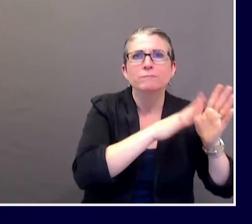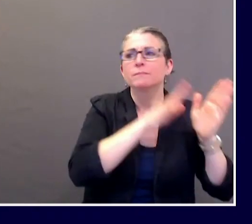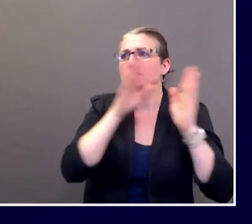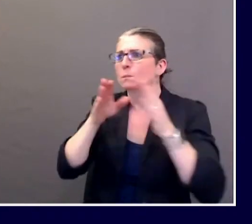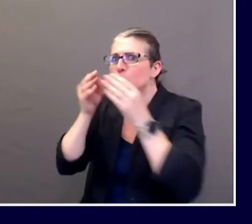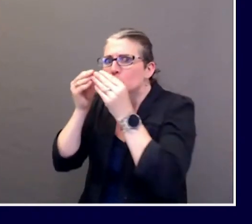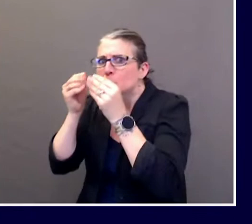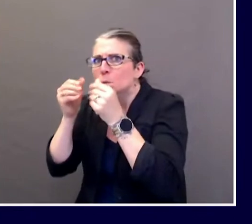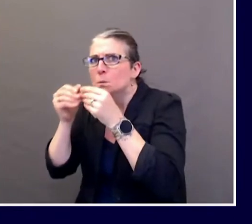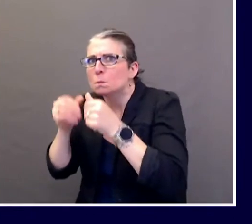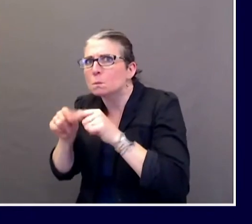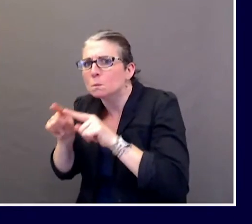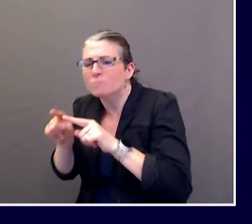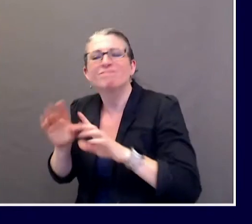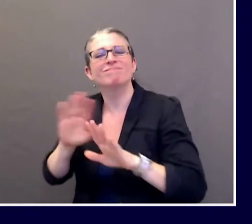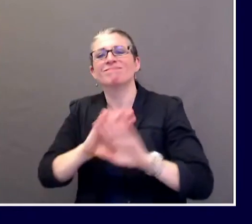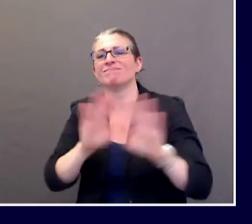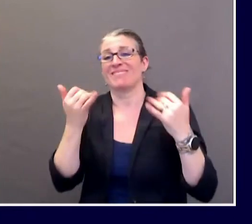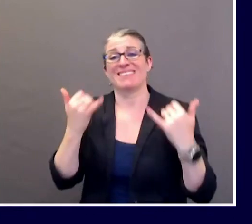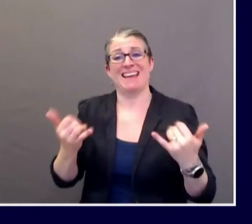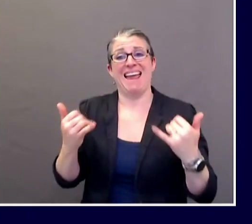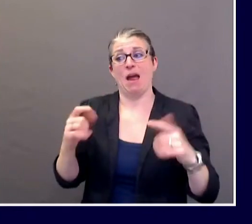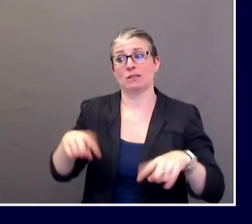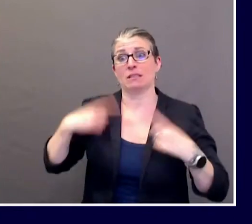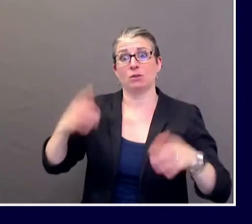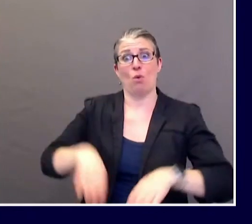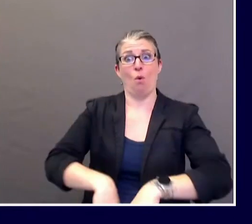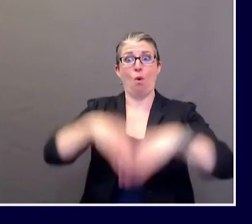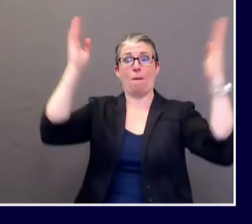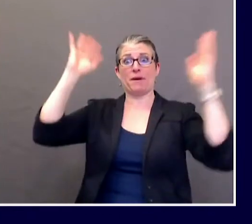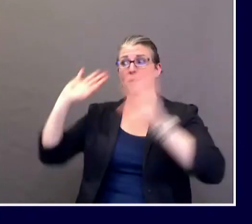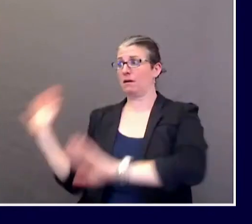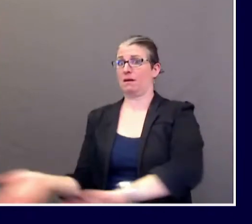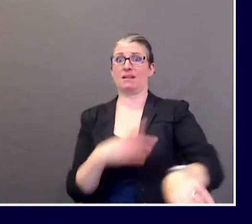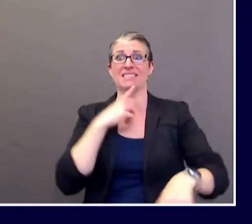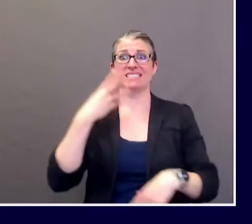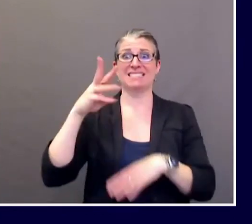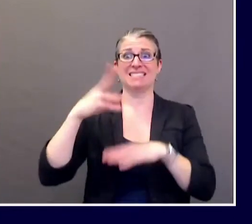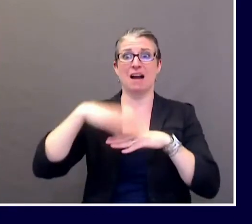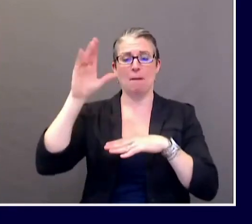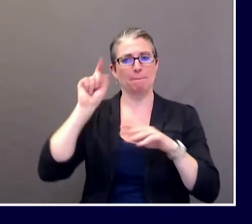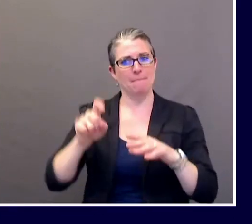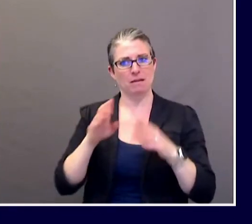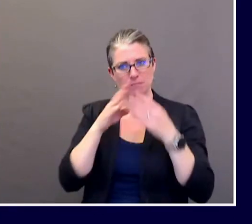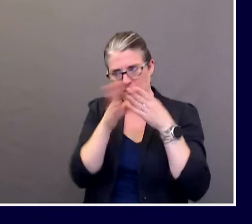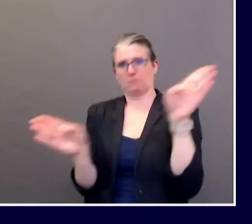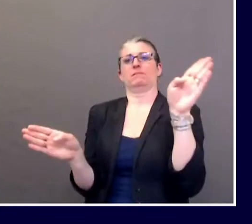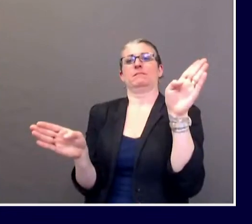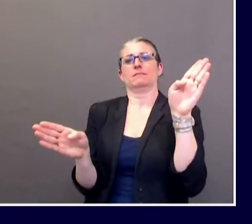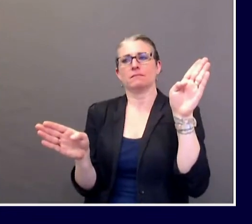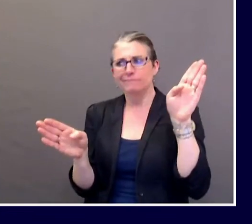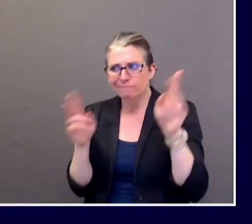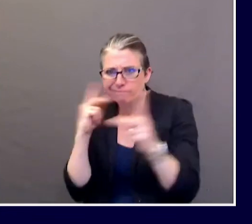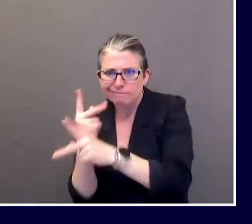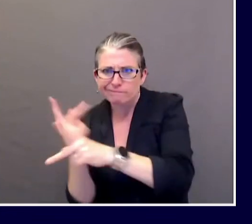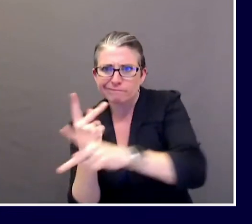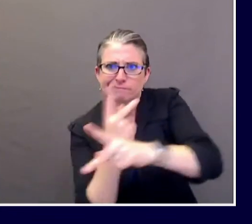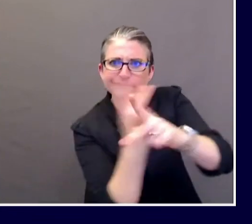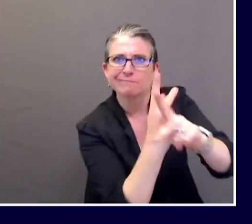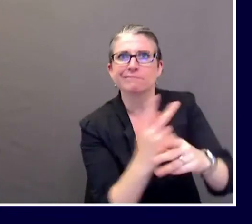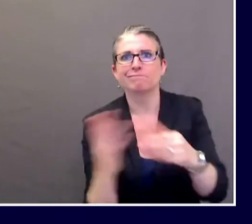across the entire population. As to the question you pose about why folks in their 40s moving at a different